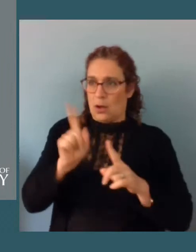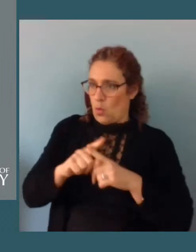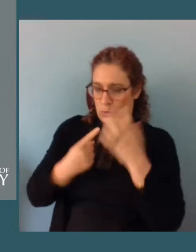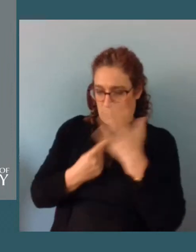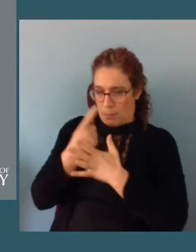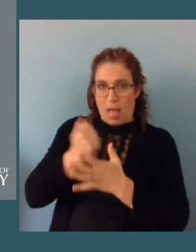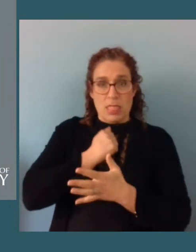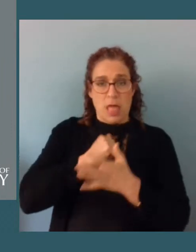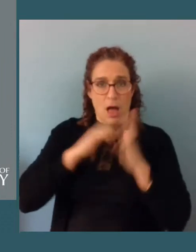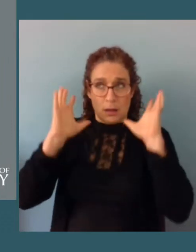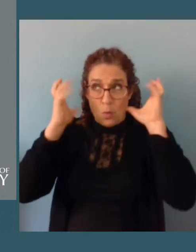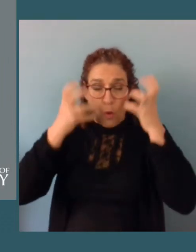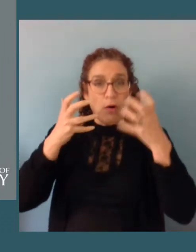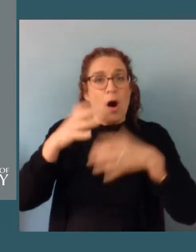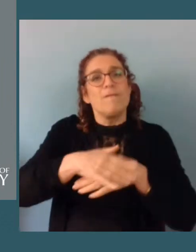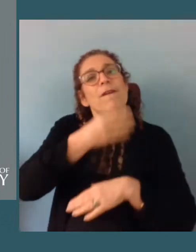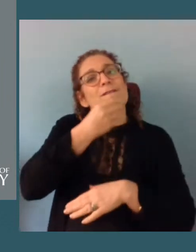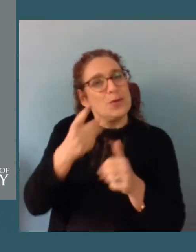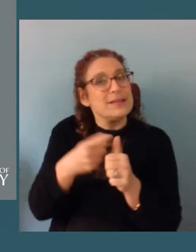food allergy.